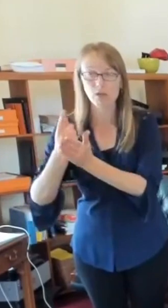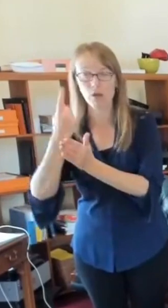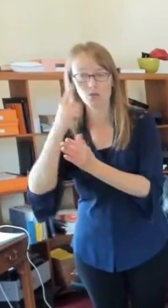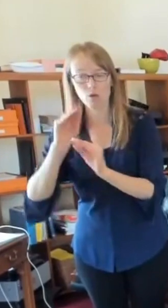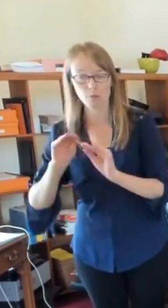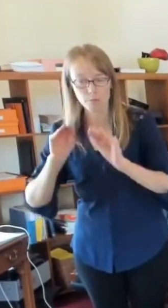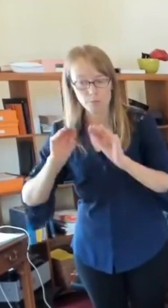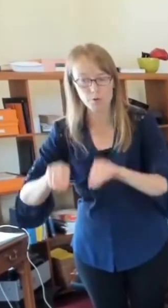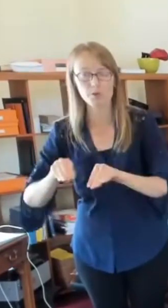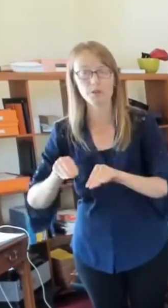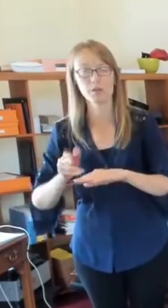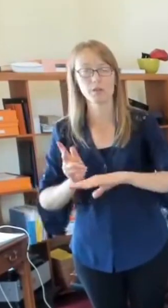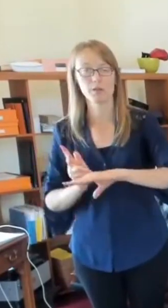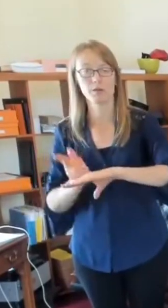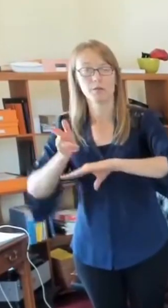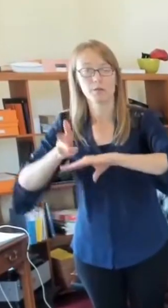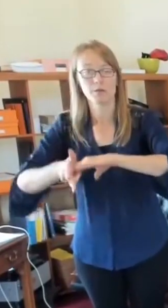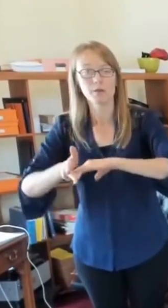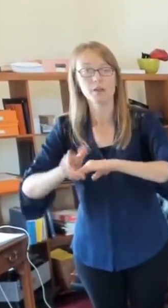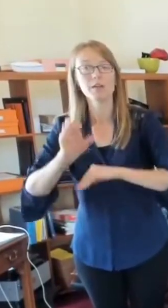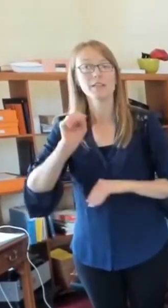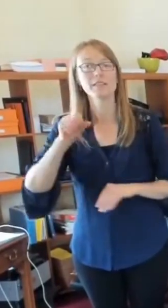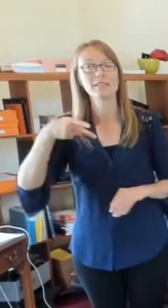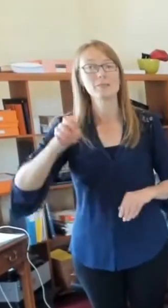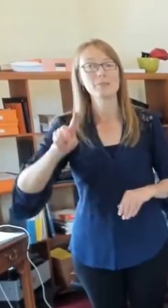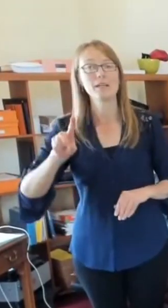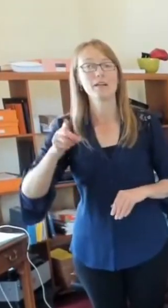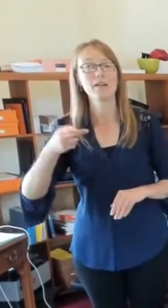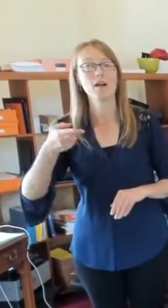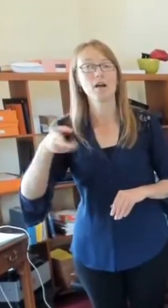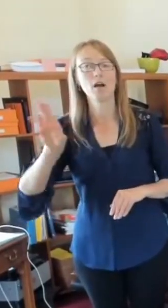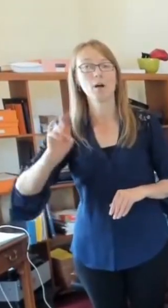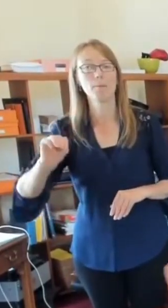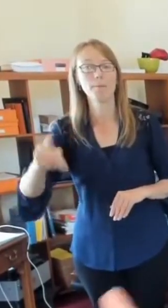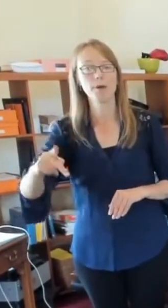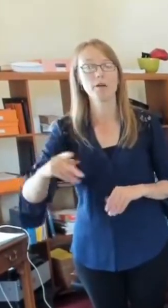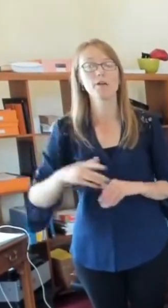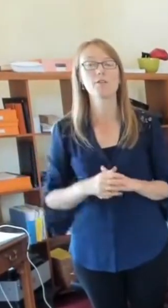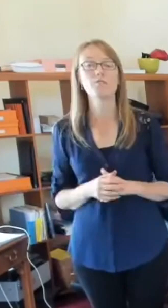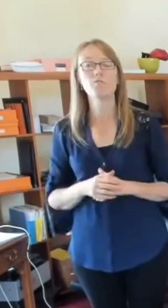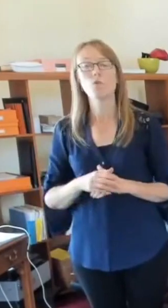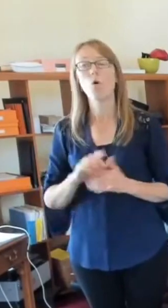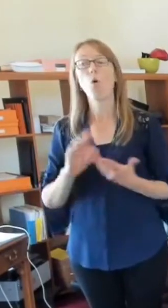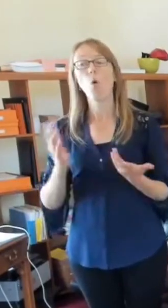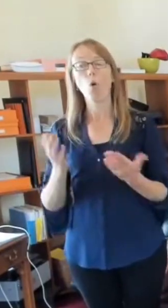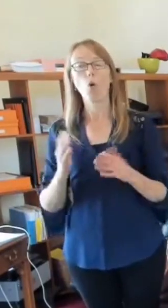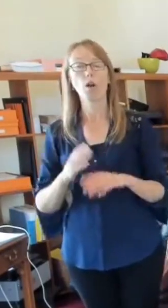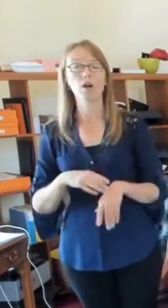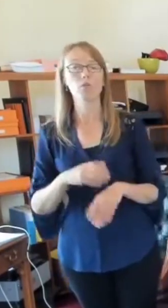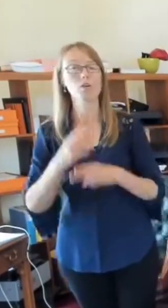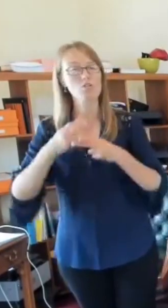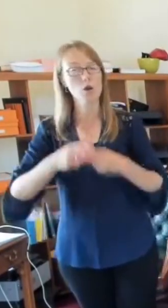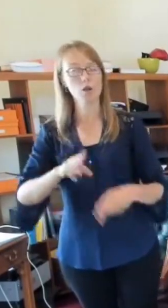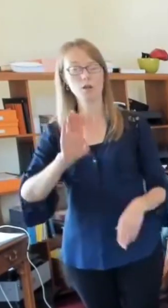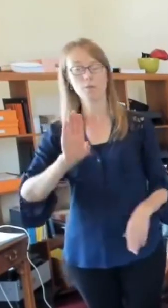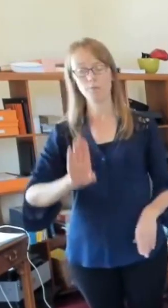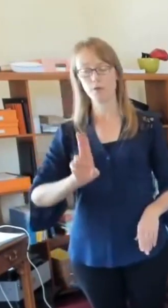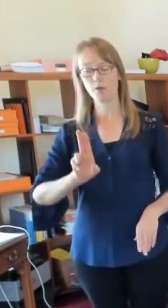What were the other things? Oh, a bump out. Similarly, bump outs, you'll see at the corner, there'll be a bump out which,